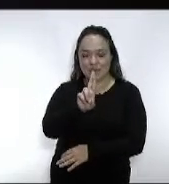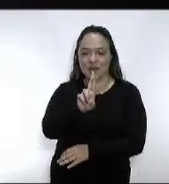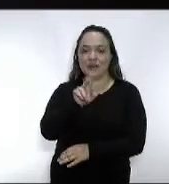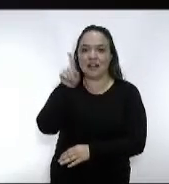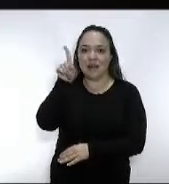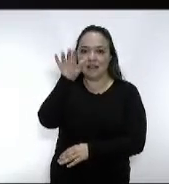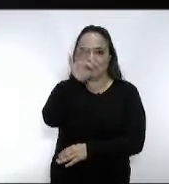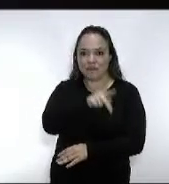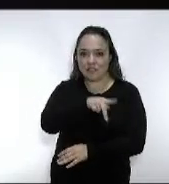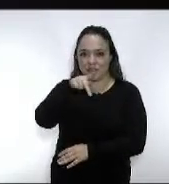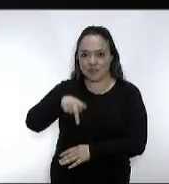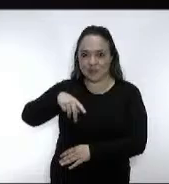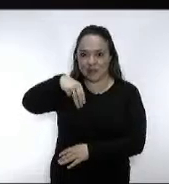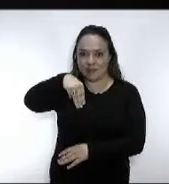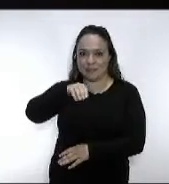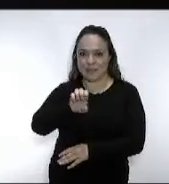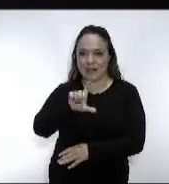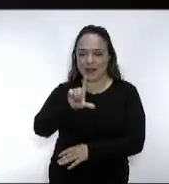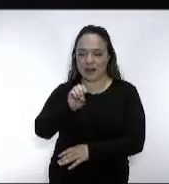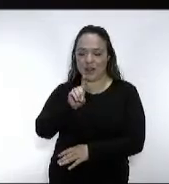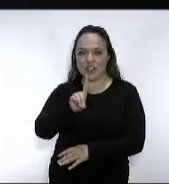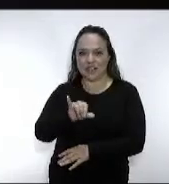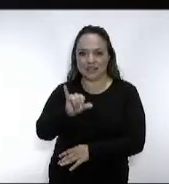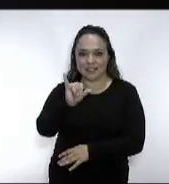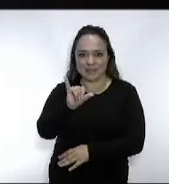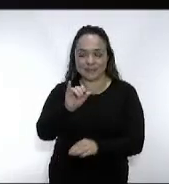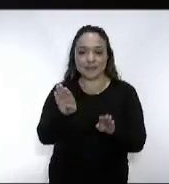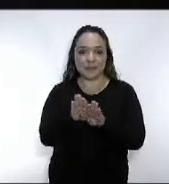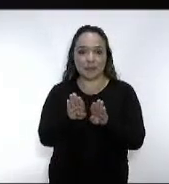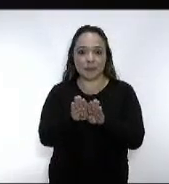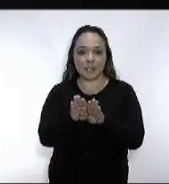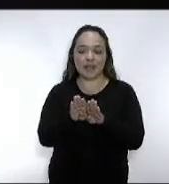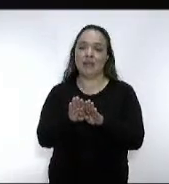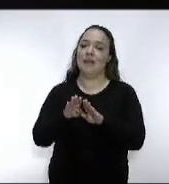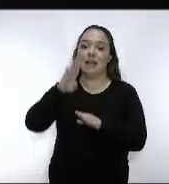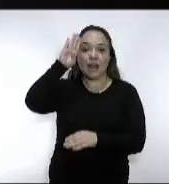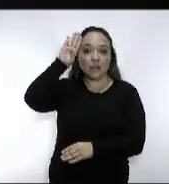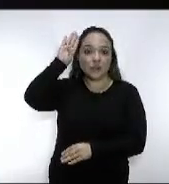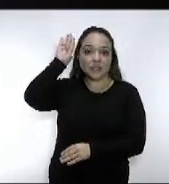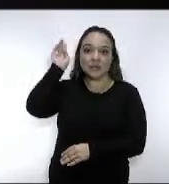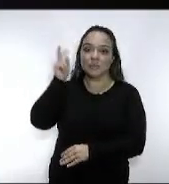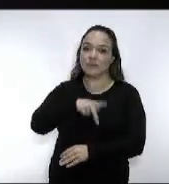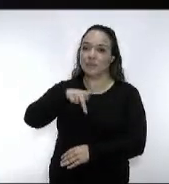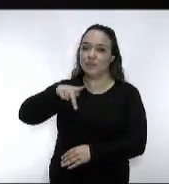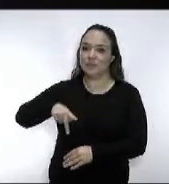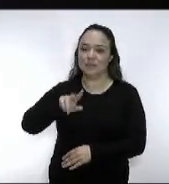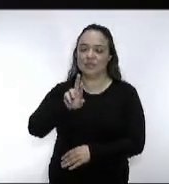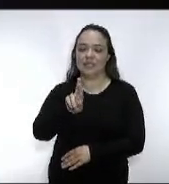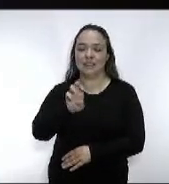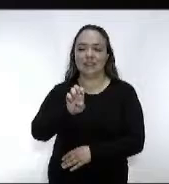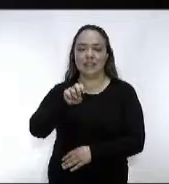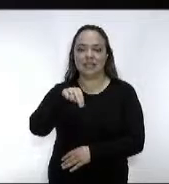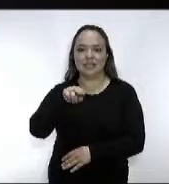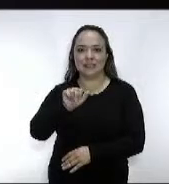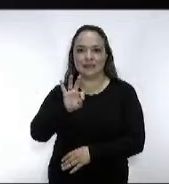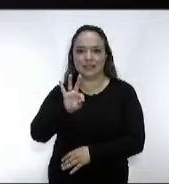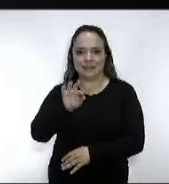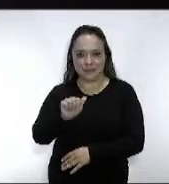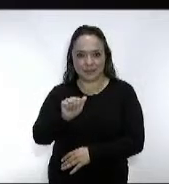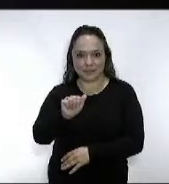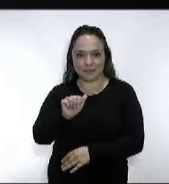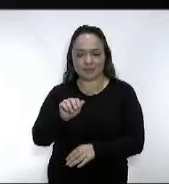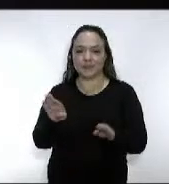President of Kent State, Professor Melanie Tankersley, our Provost of Graduation, Professor Anna